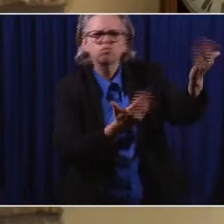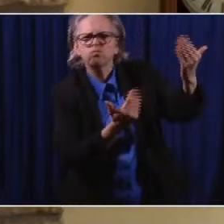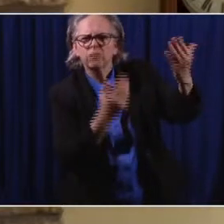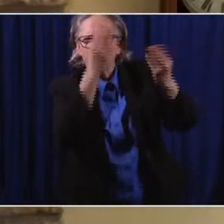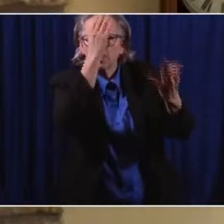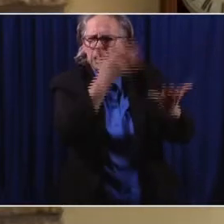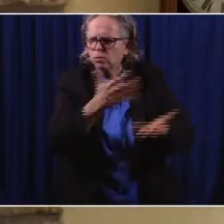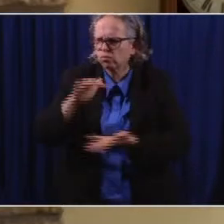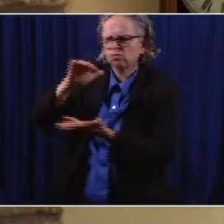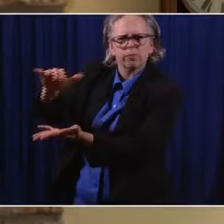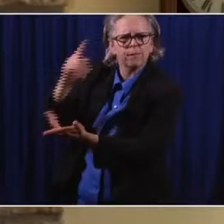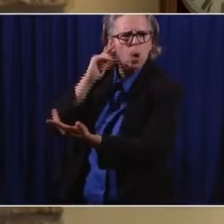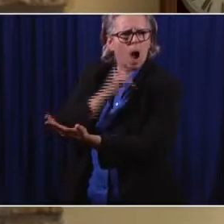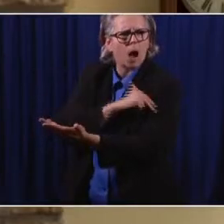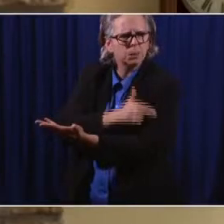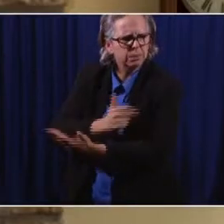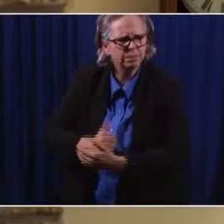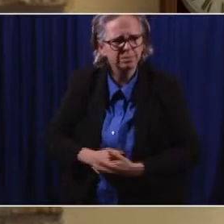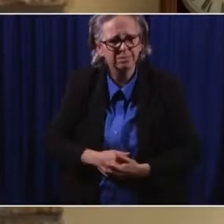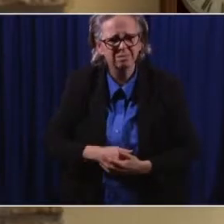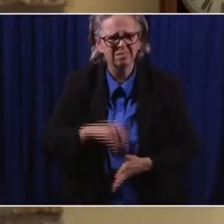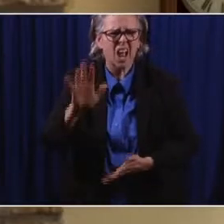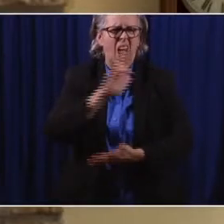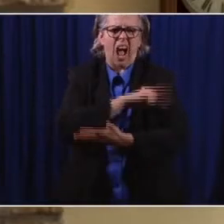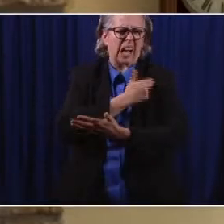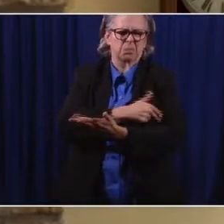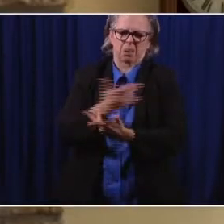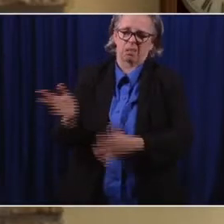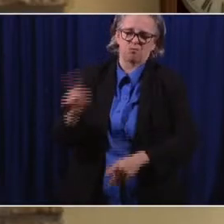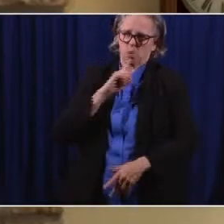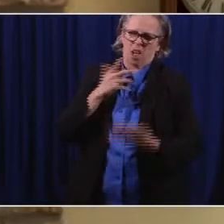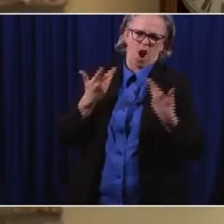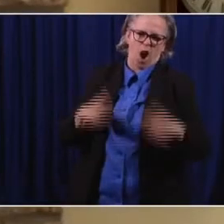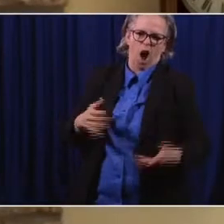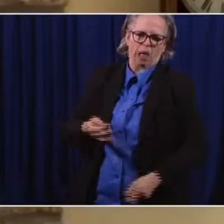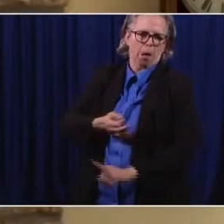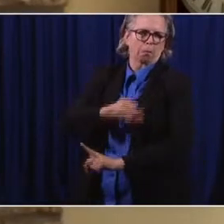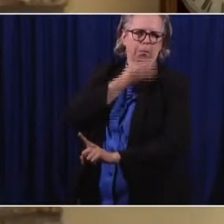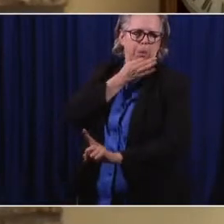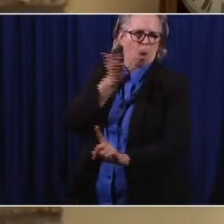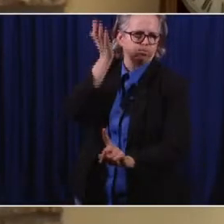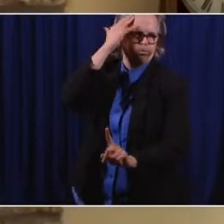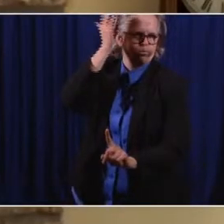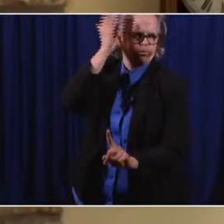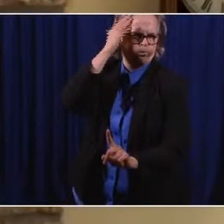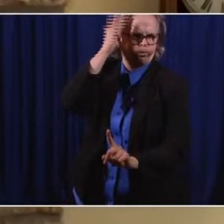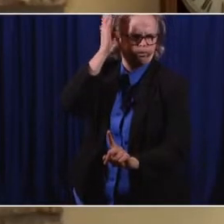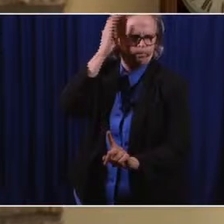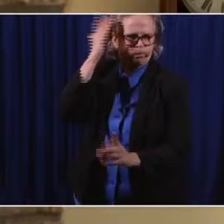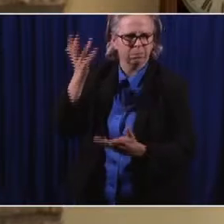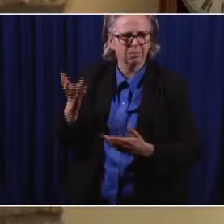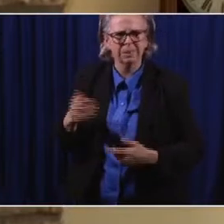really good. And I just can guarantee you that our hospitals are looking at,